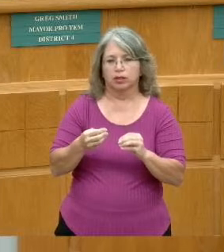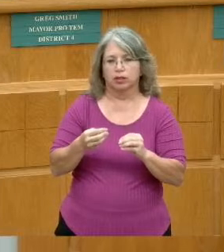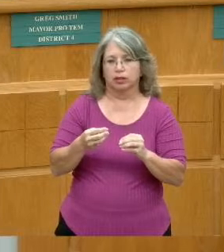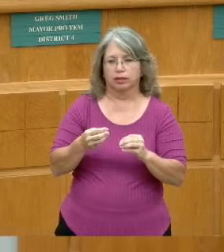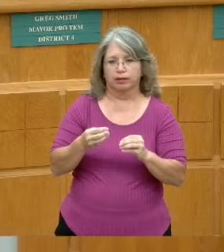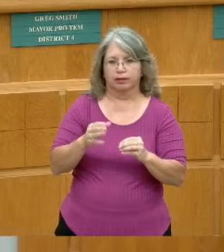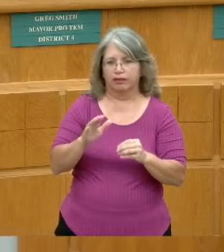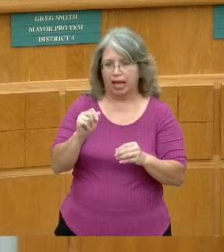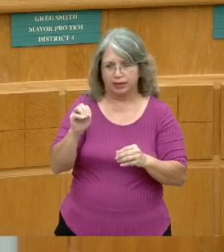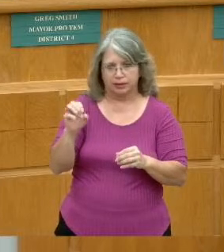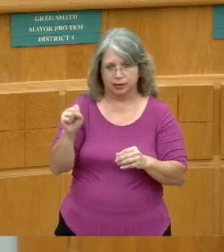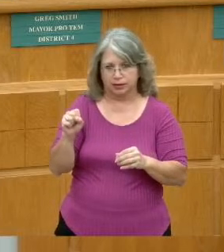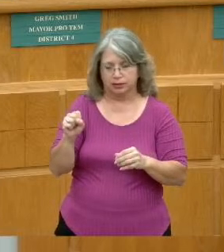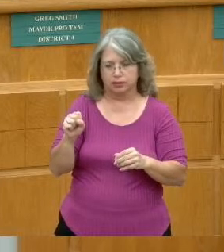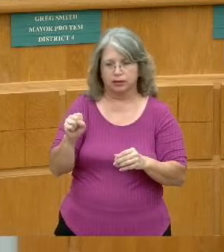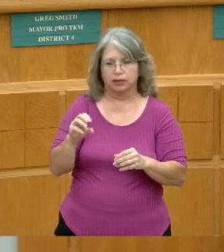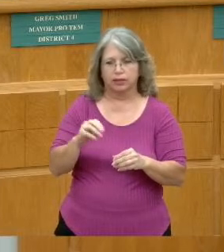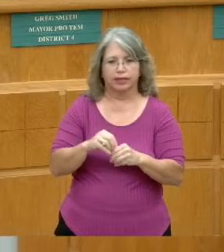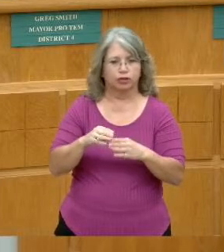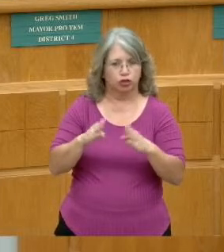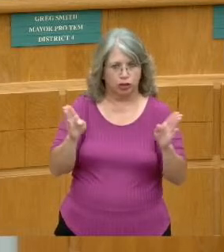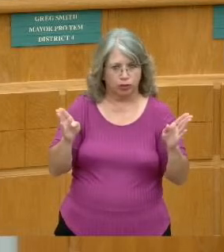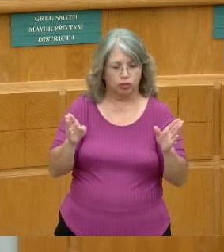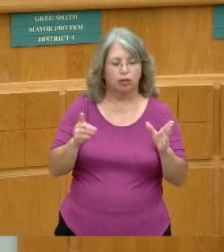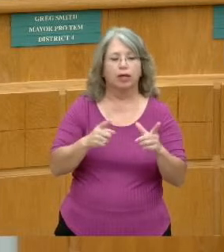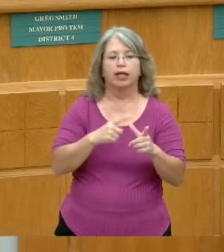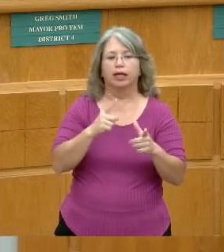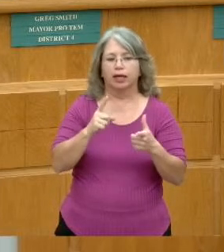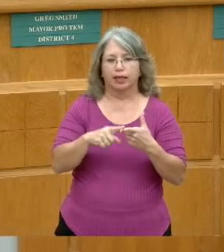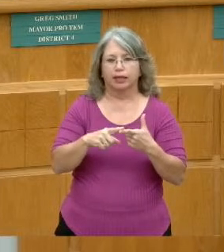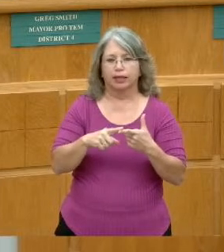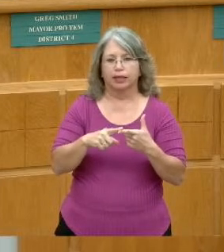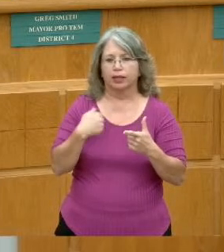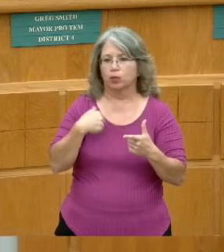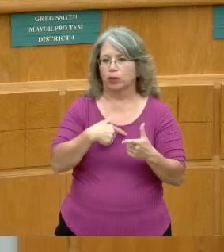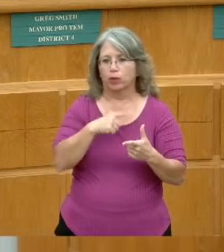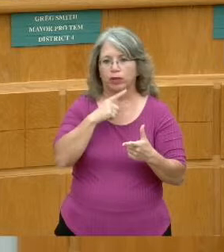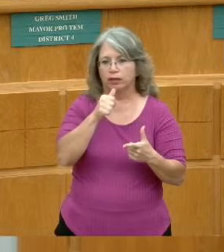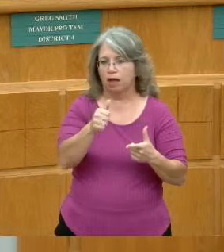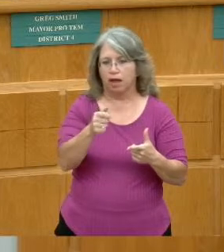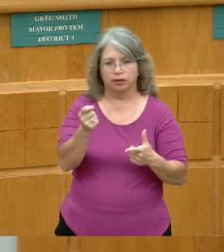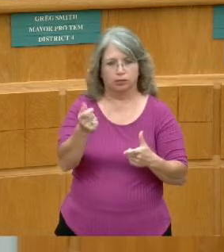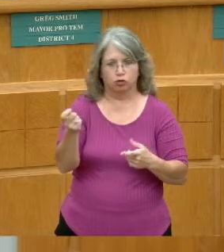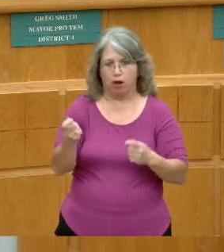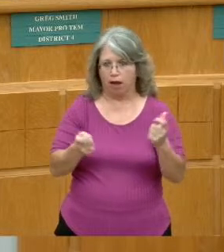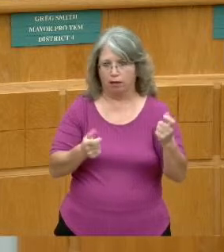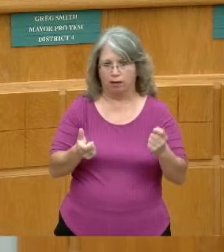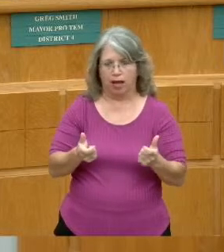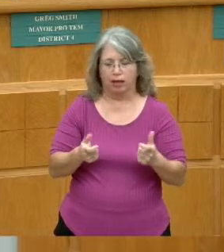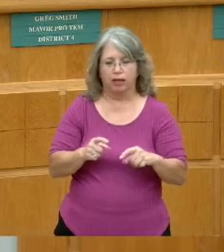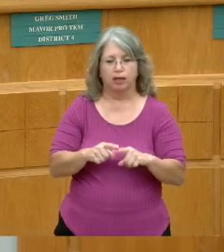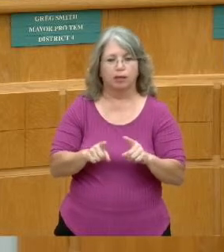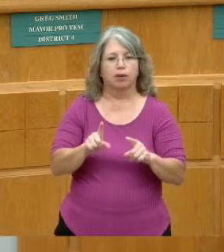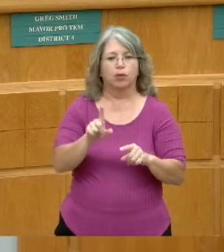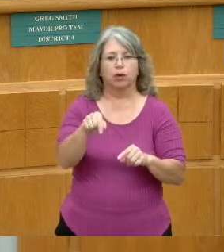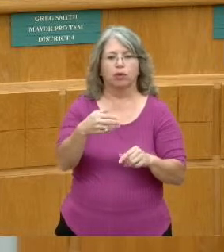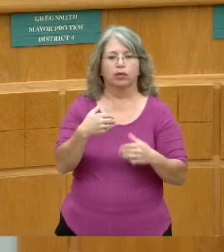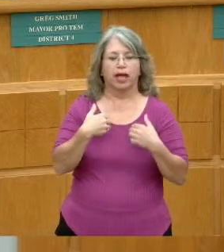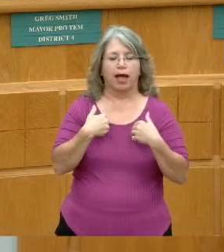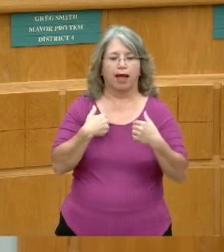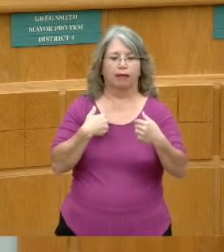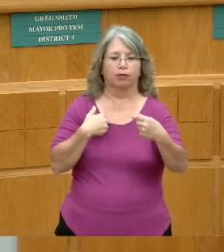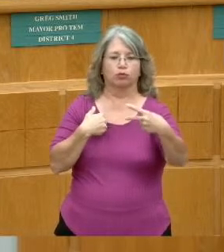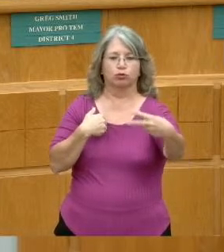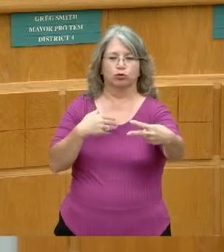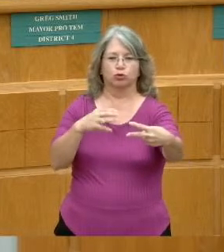Corpus Christi in general, then we would not take them out anymore. So we were watching to see what happened. If we saw